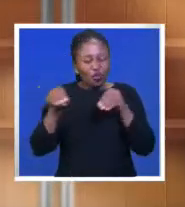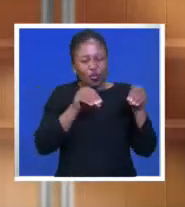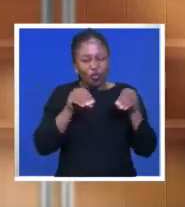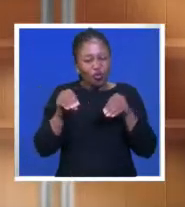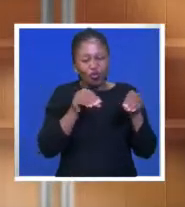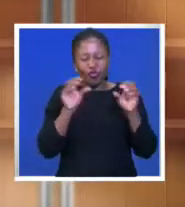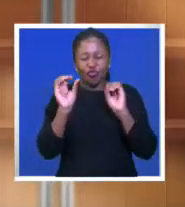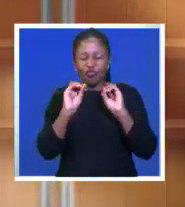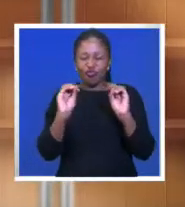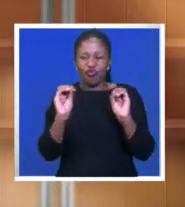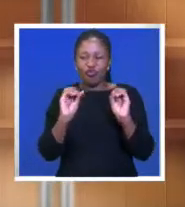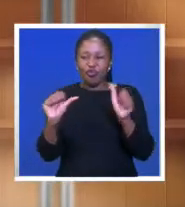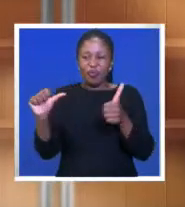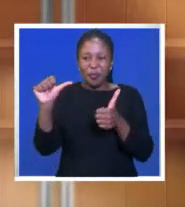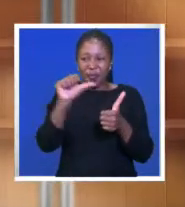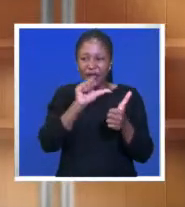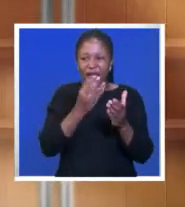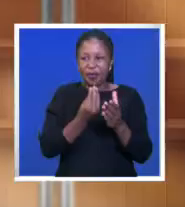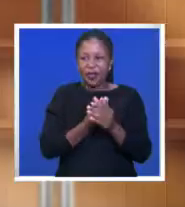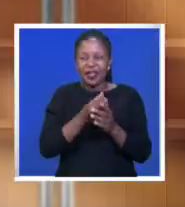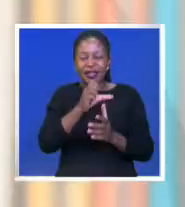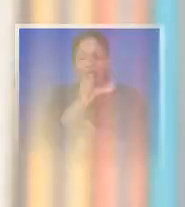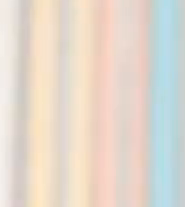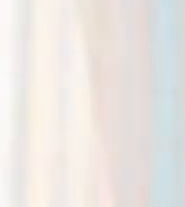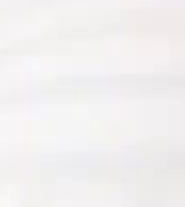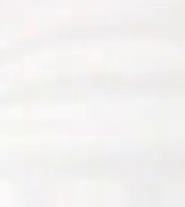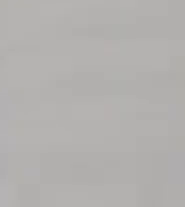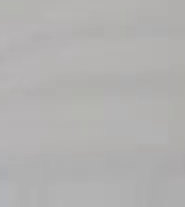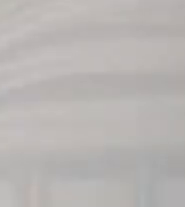physics lesson right after this.